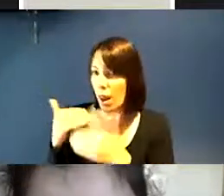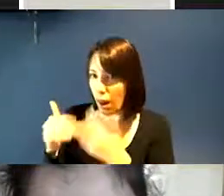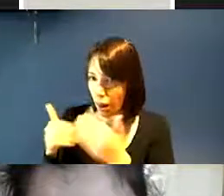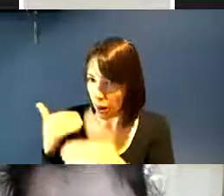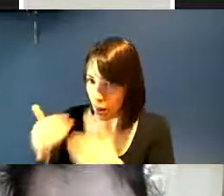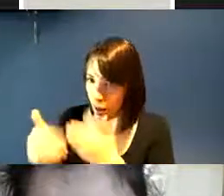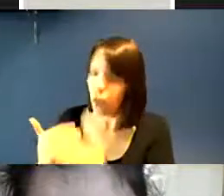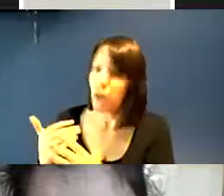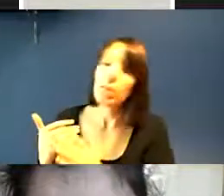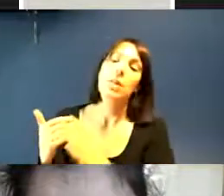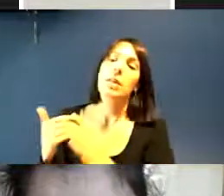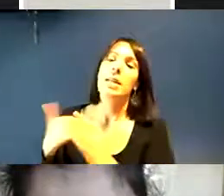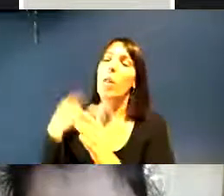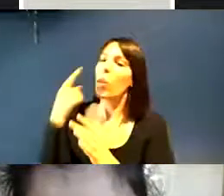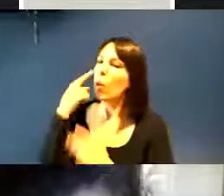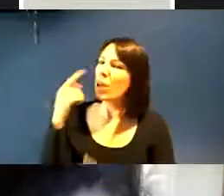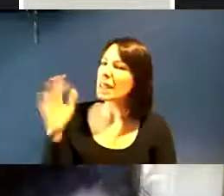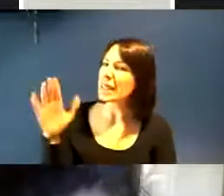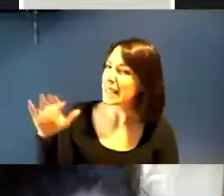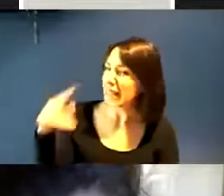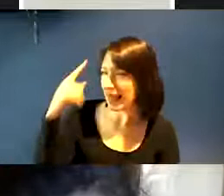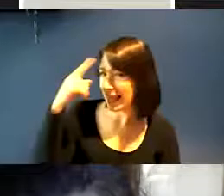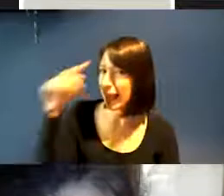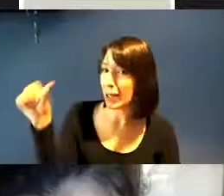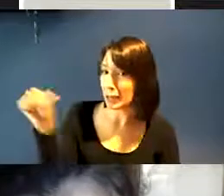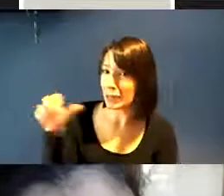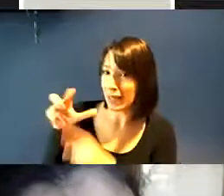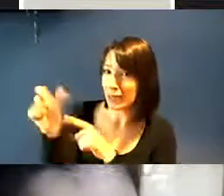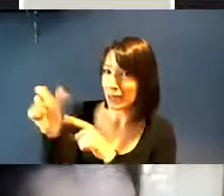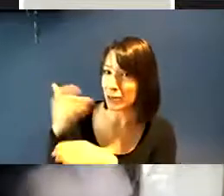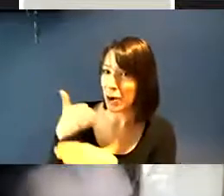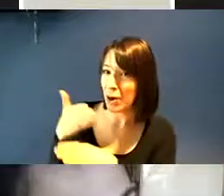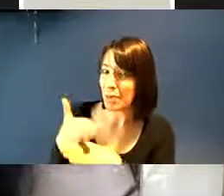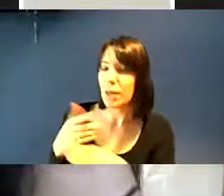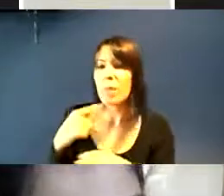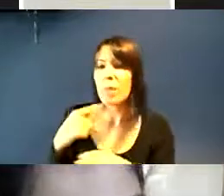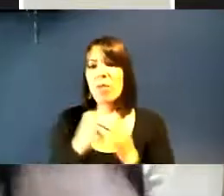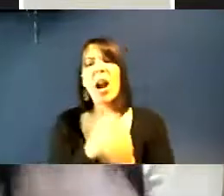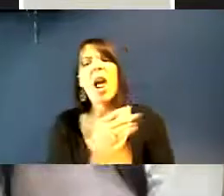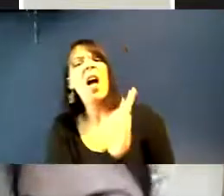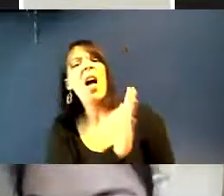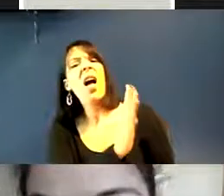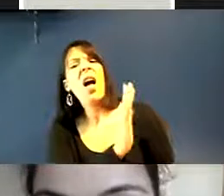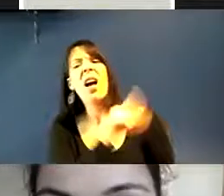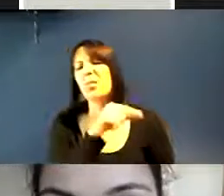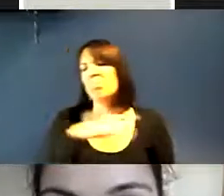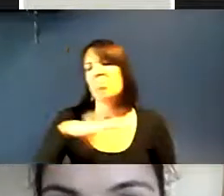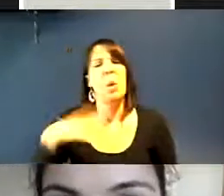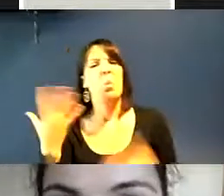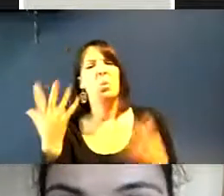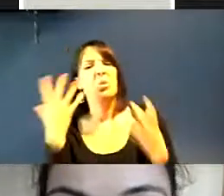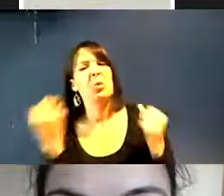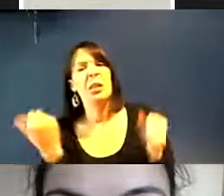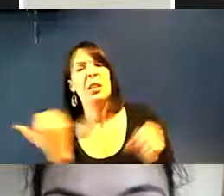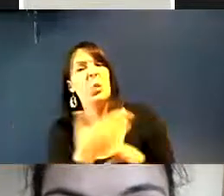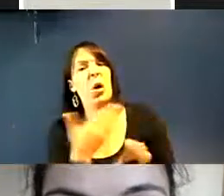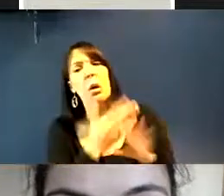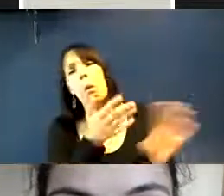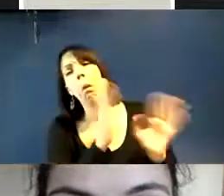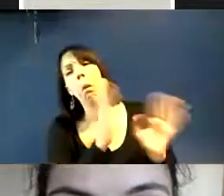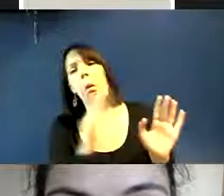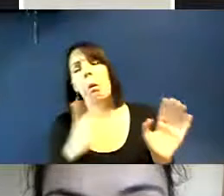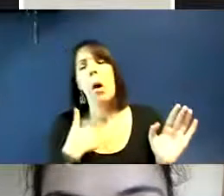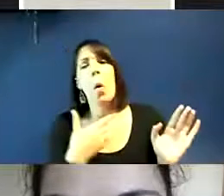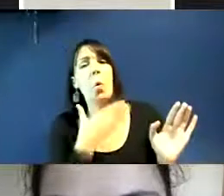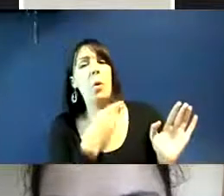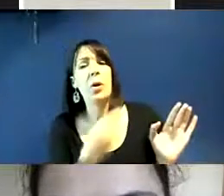was kind of like, you know, I really probably should work. And he was like, no, you don't want the stress of working. I wish I didn't have to work. It would be really great. Why